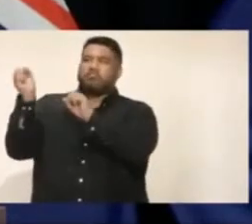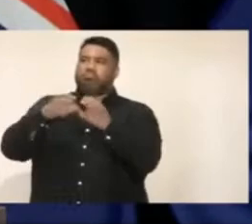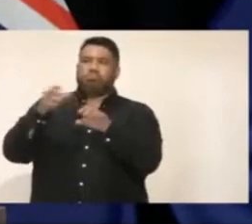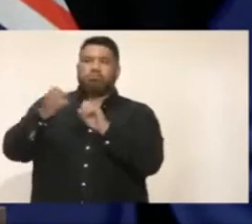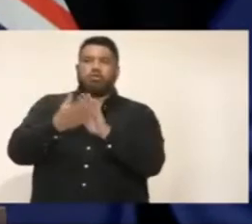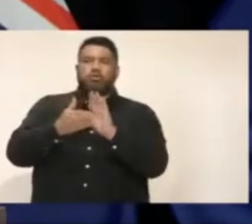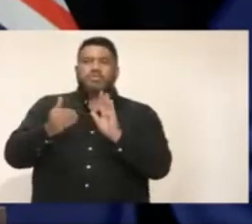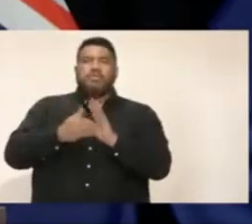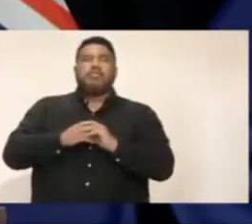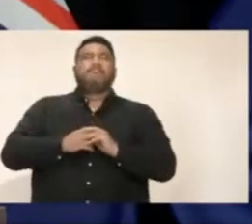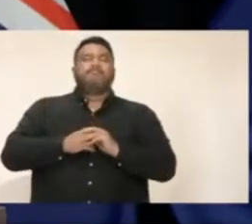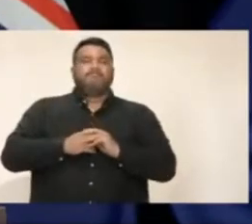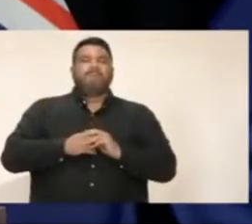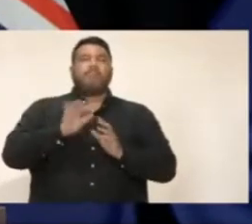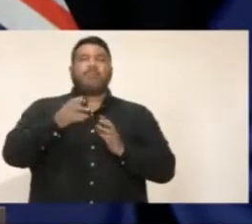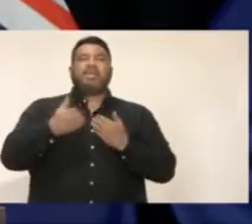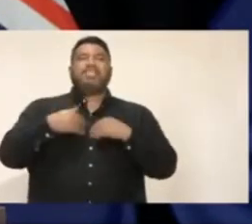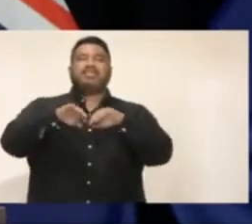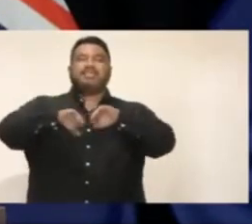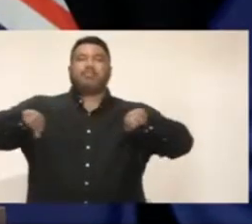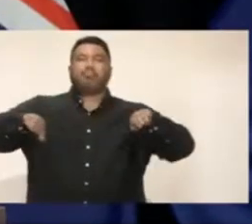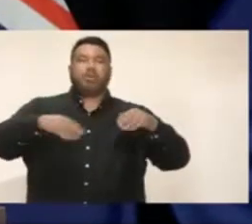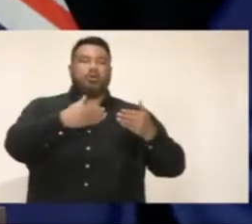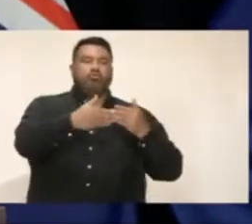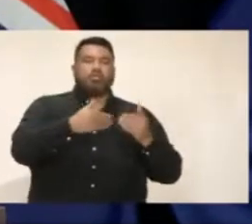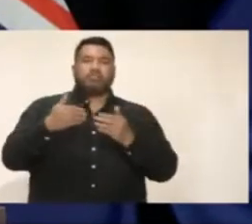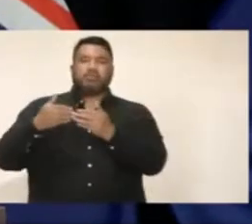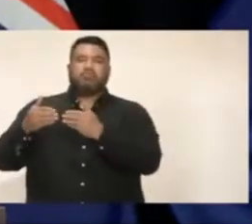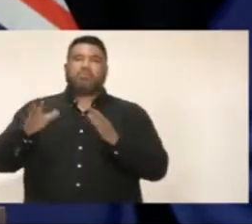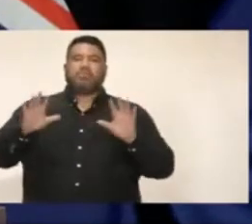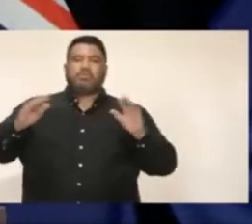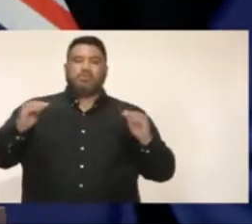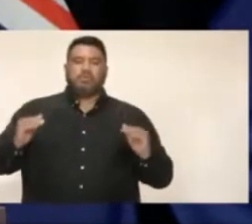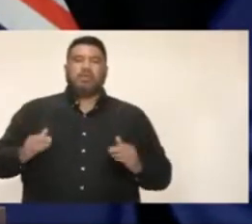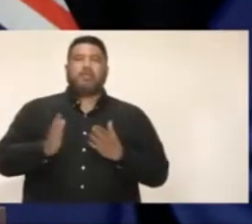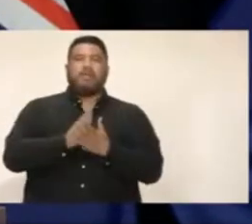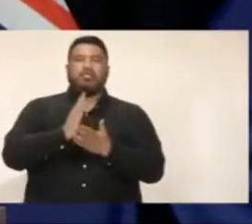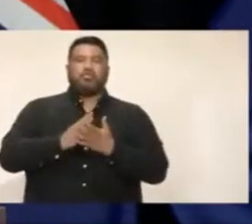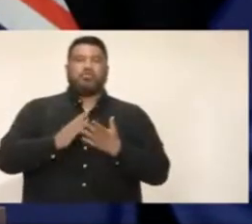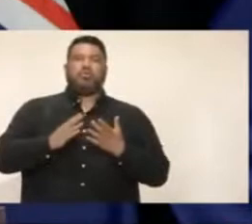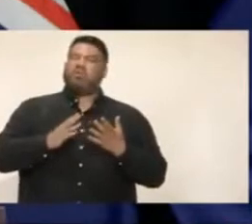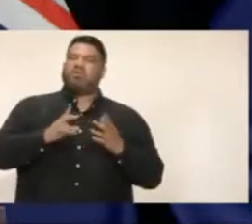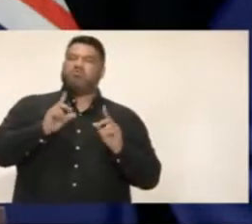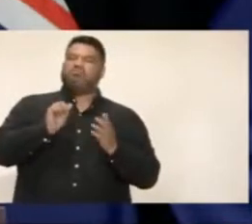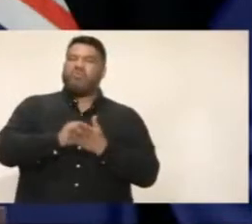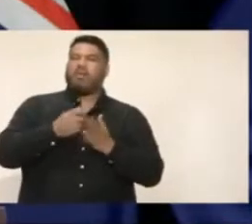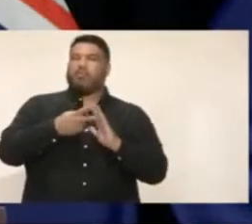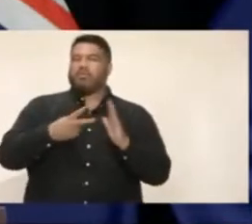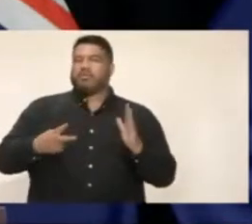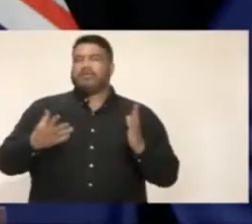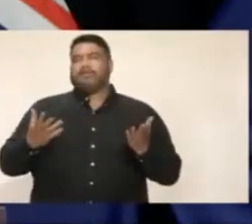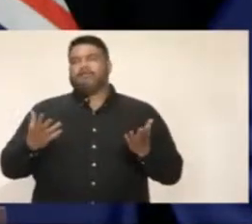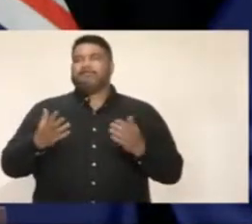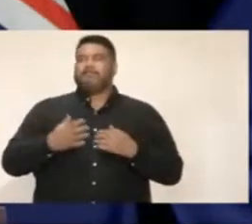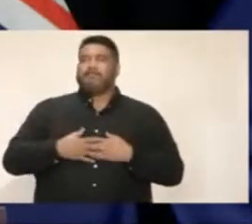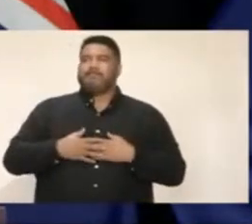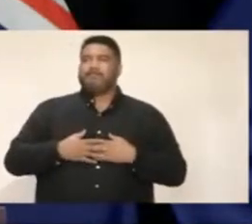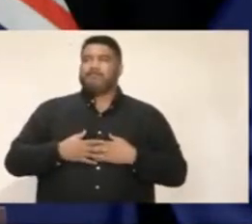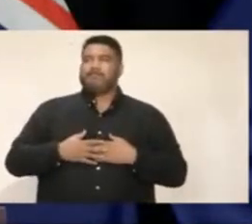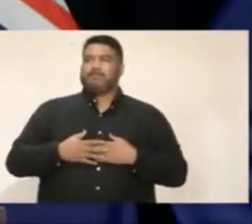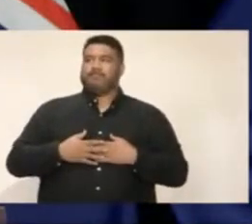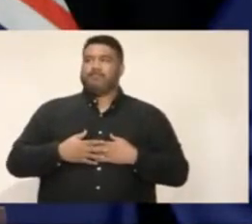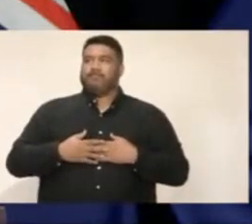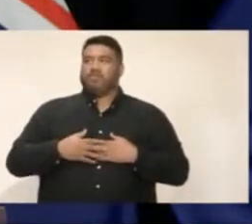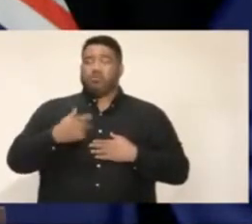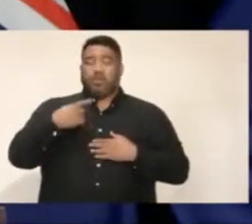there may need to be separate arrangements, that we get those settings right. I expect in the early days of the early part